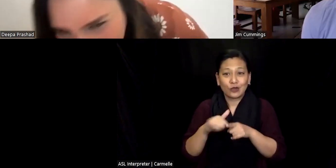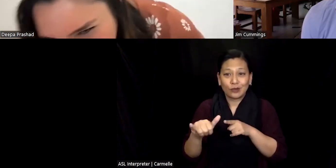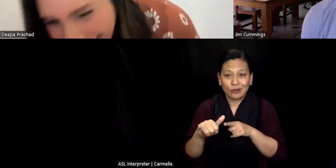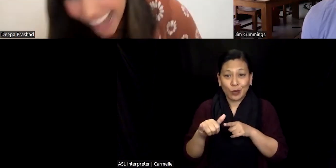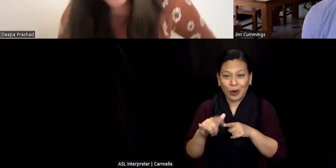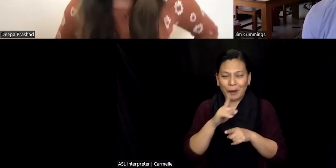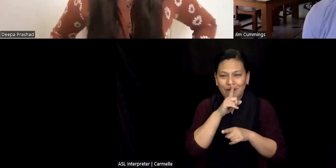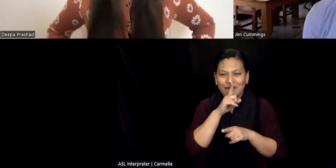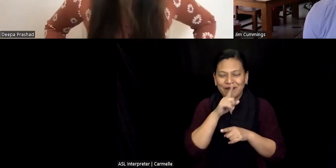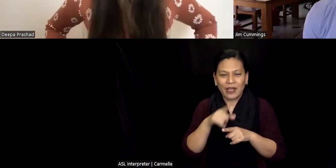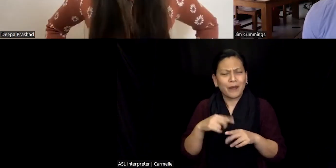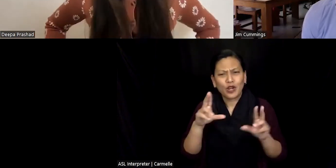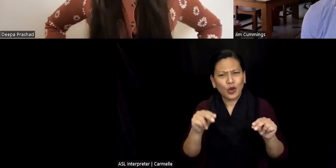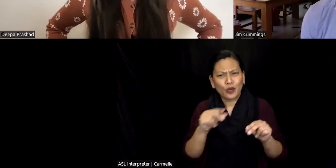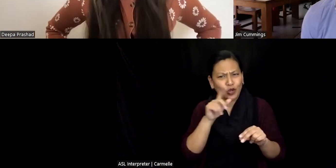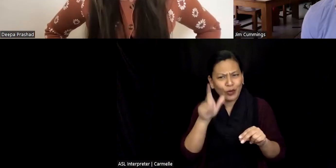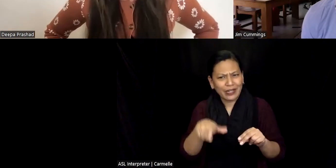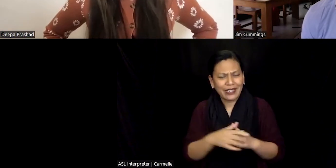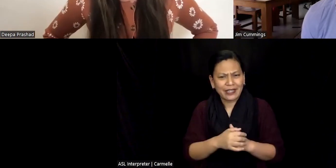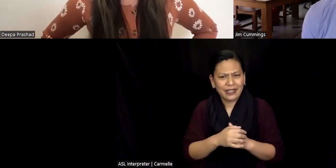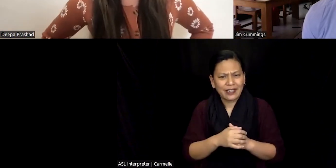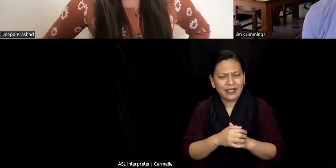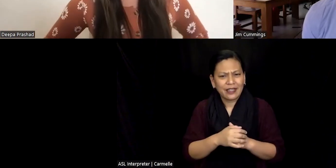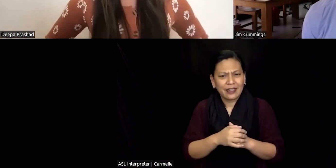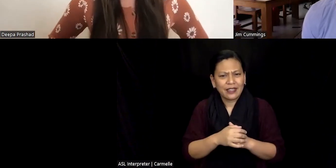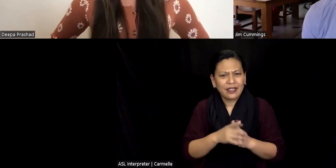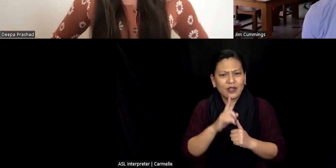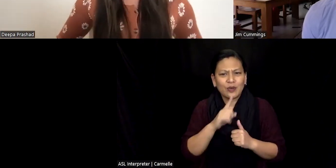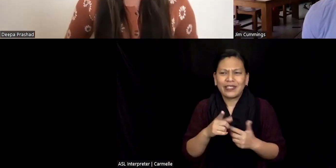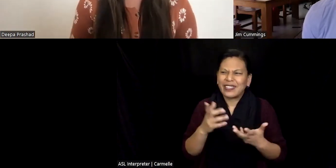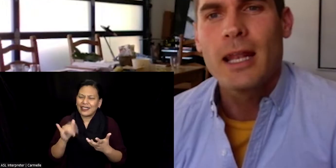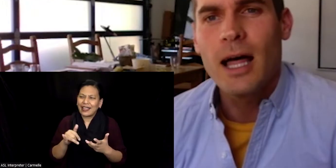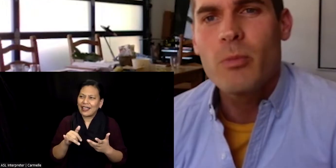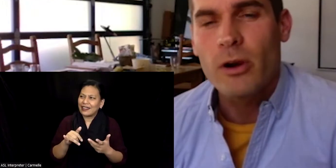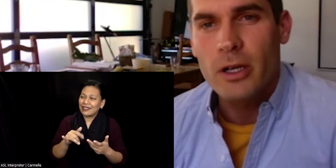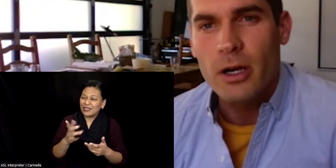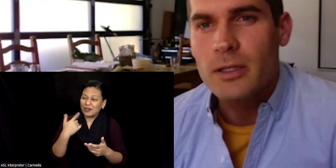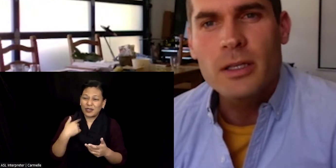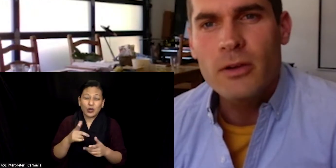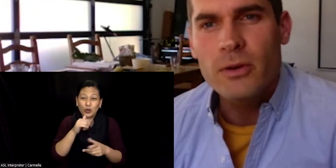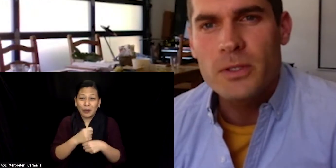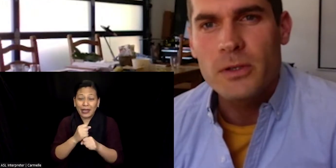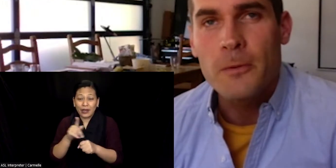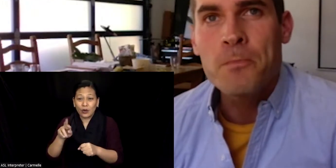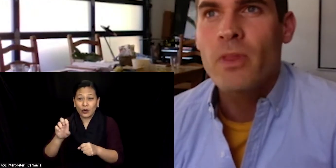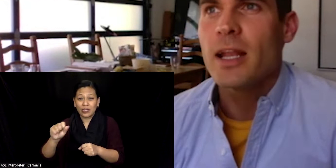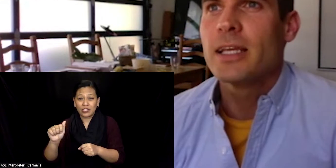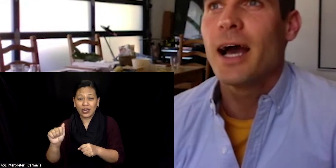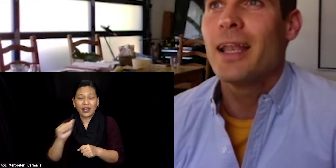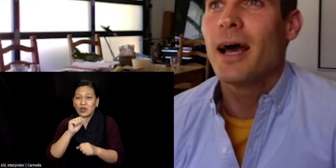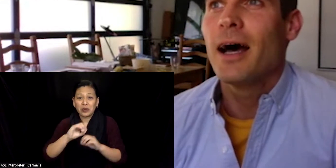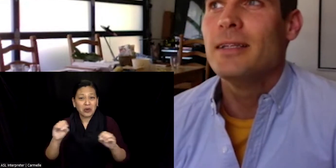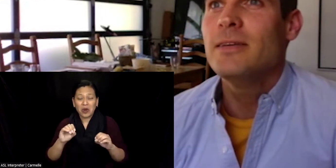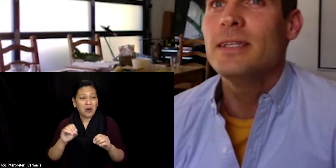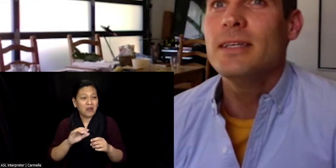no, but no, of course not. Trey Schultz, before he made Krisha, had a library card, didn't go to film school. And